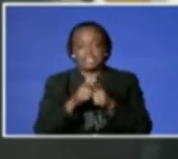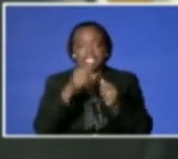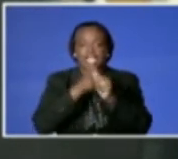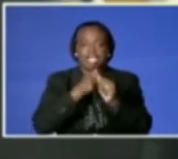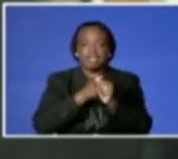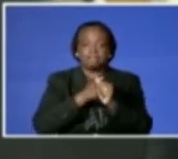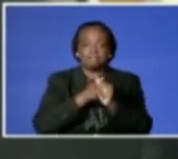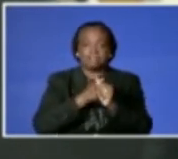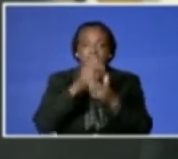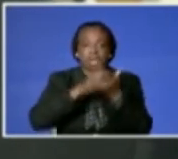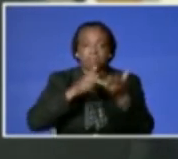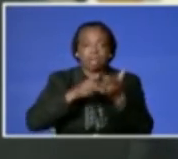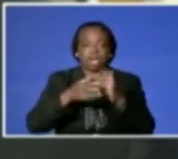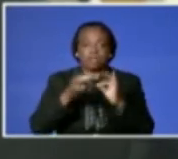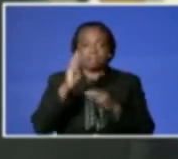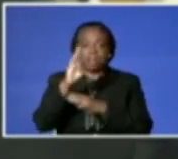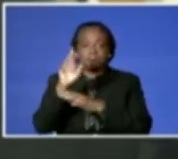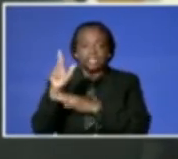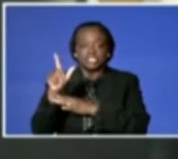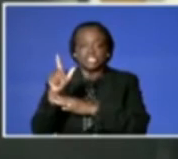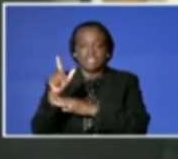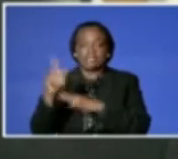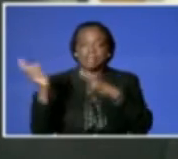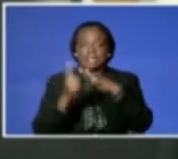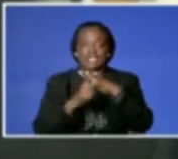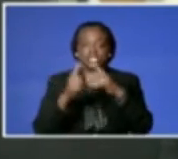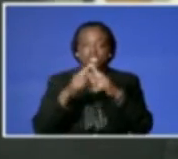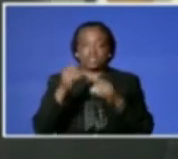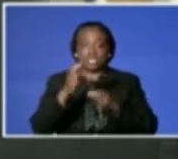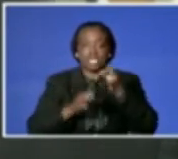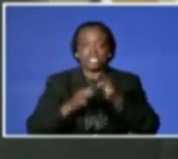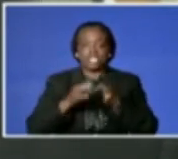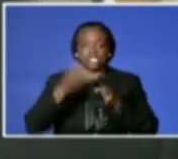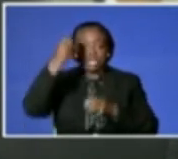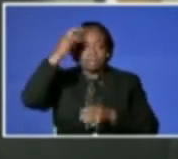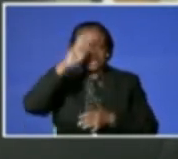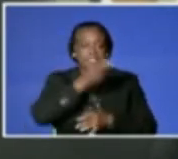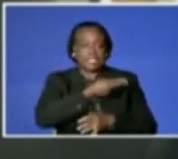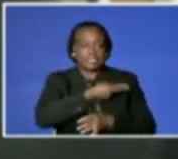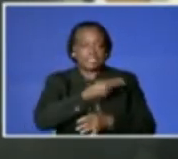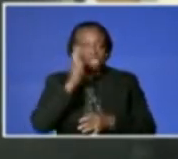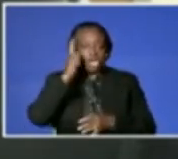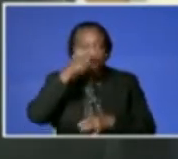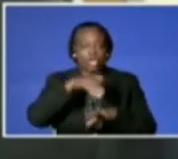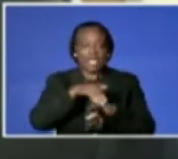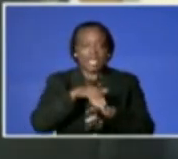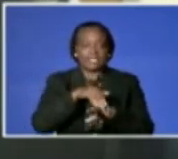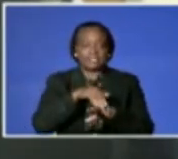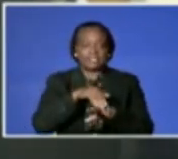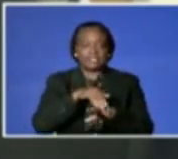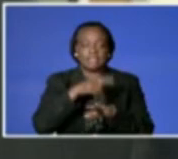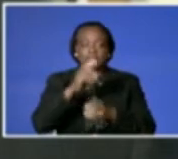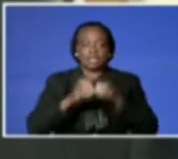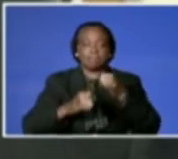bill should require an application to the judge. Mr. Hilton looked at did a